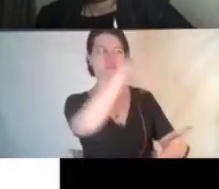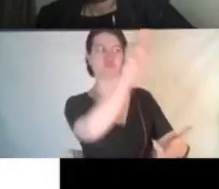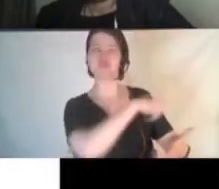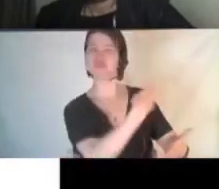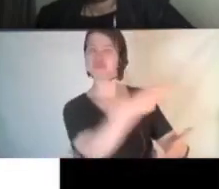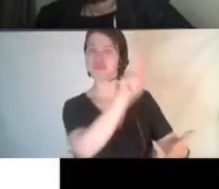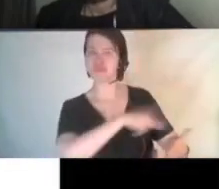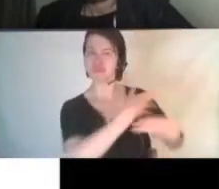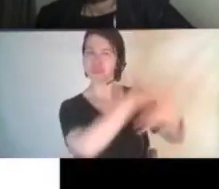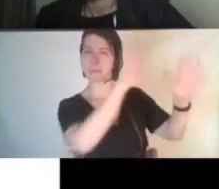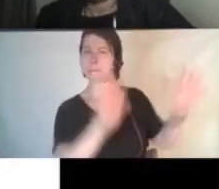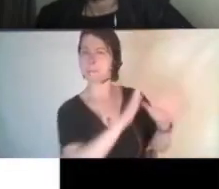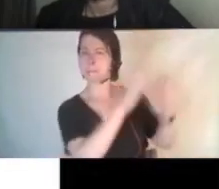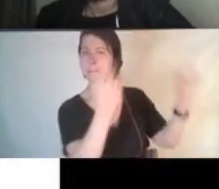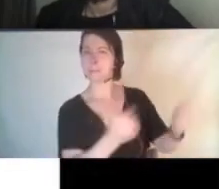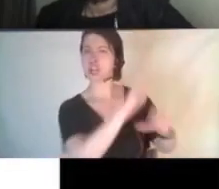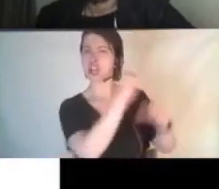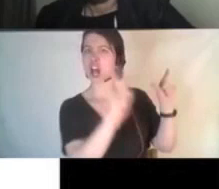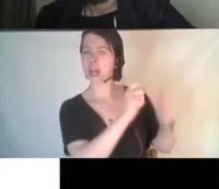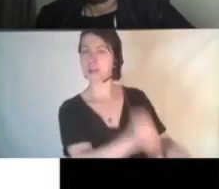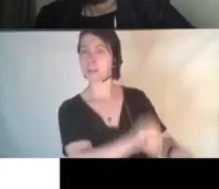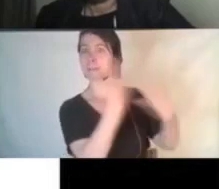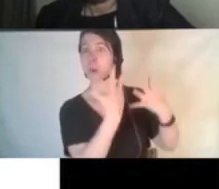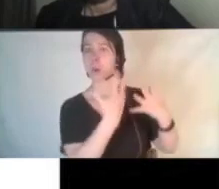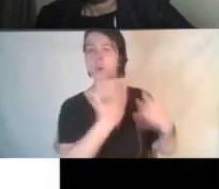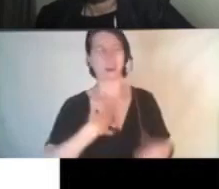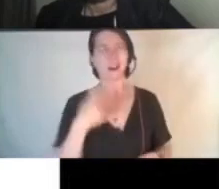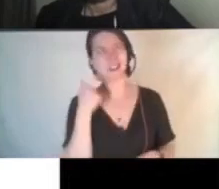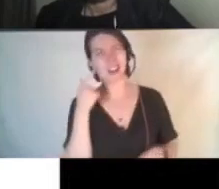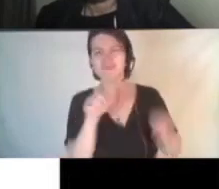reminded me of my own work when I saw that.